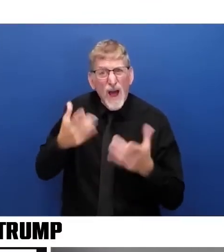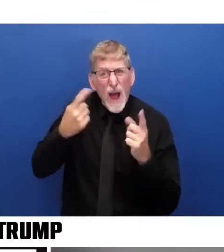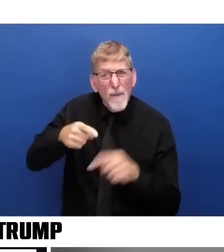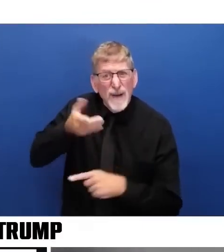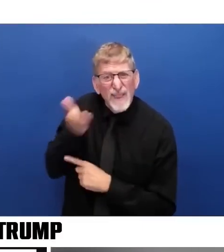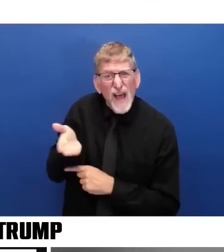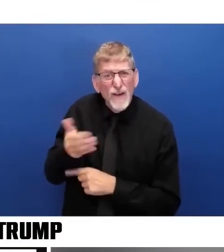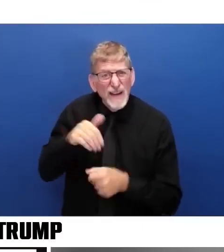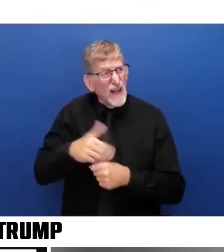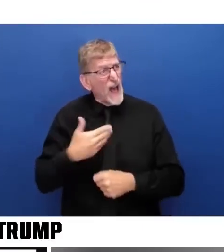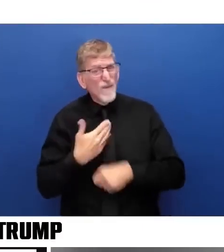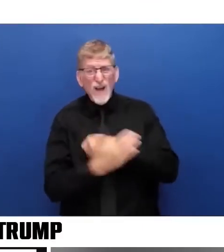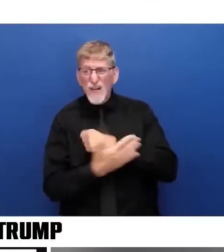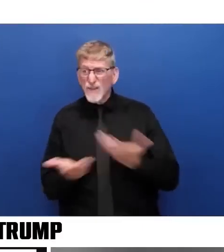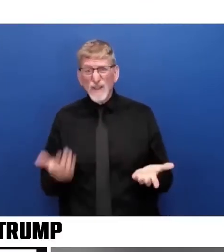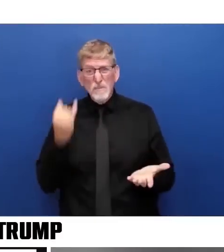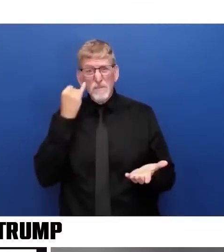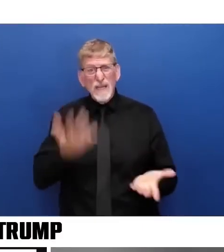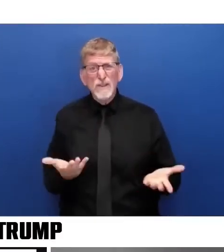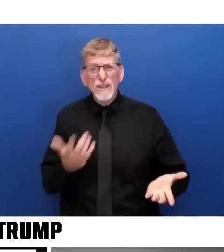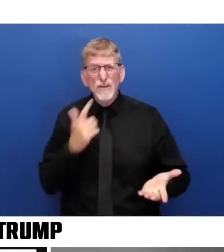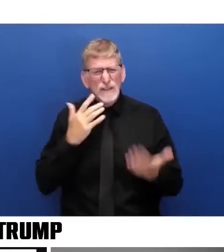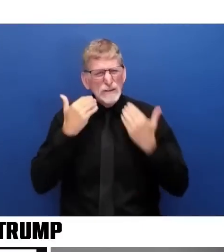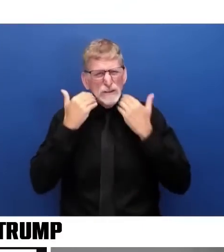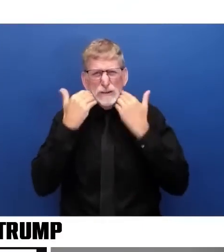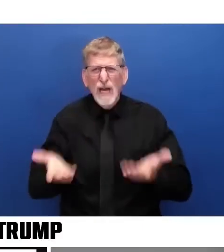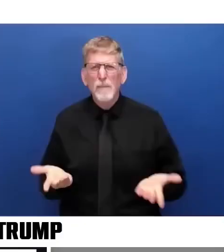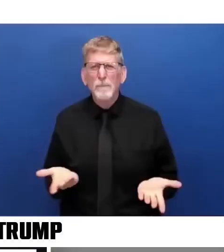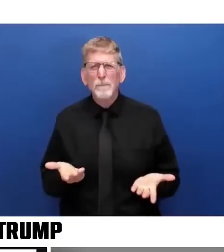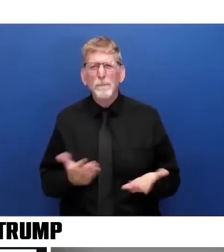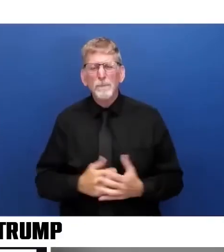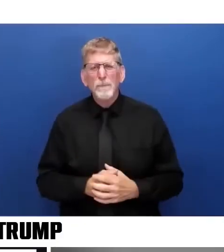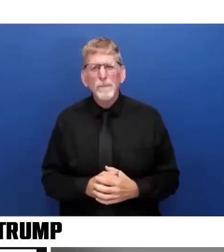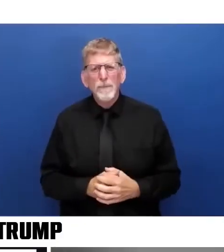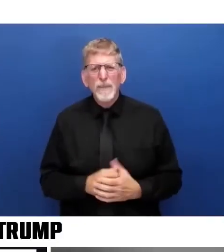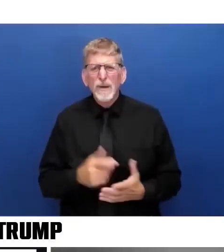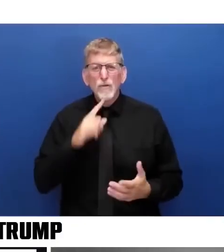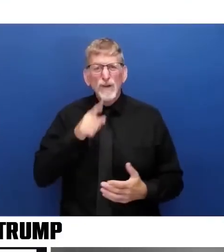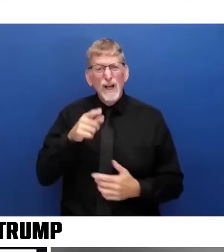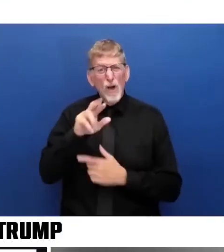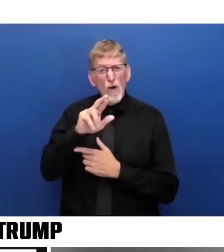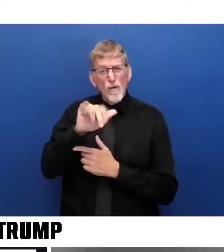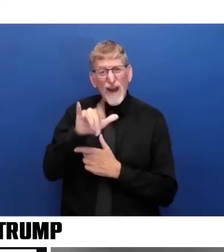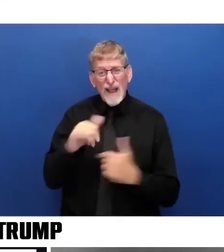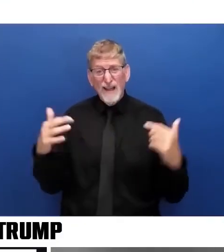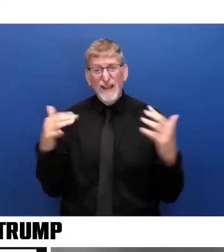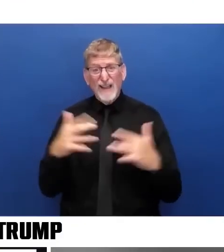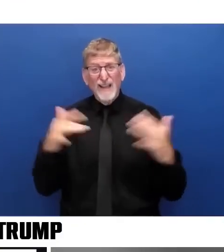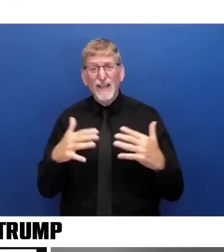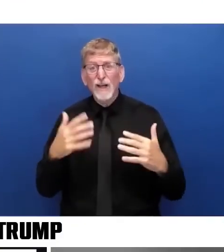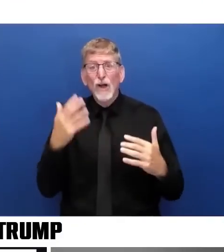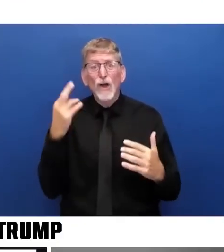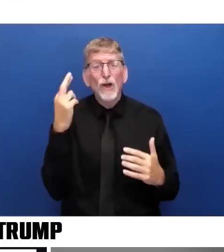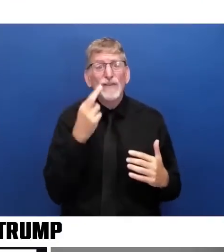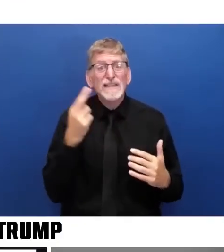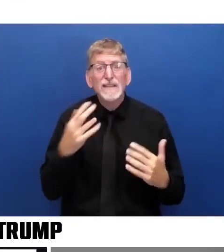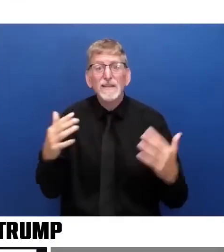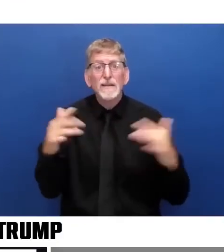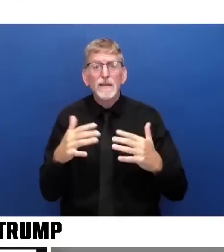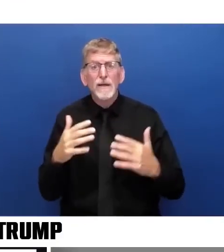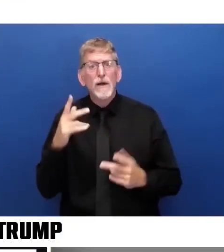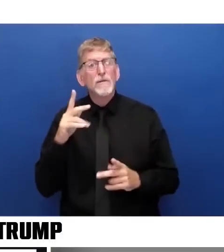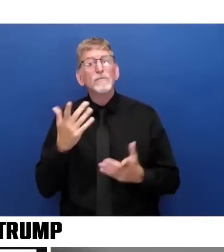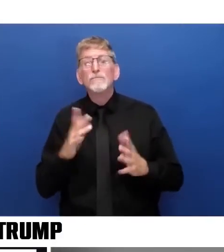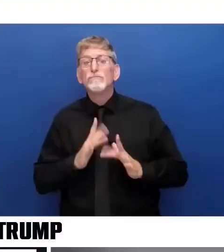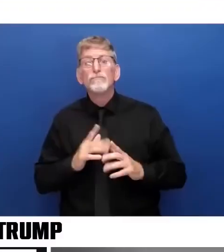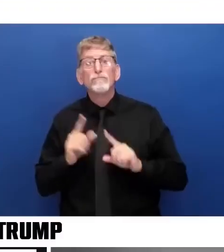it's a shame. As far as rallies are concerned, as far as the reason they go is they like what I say. They want to